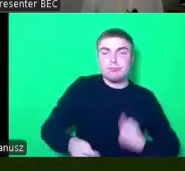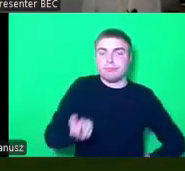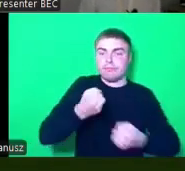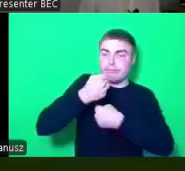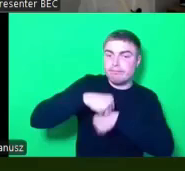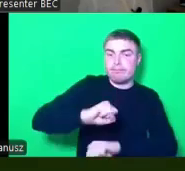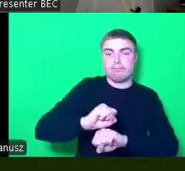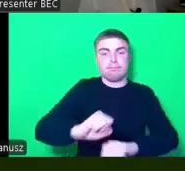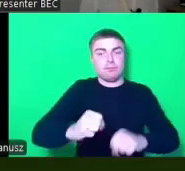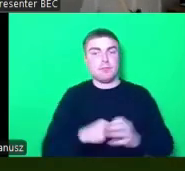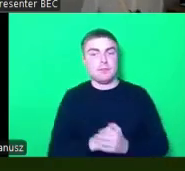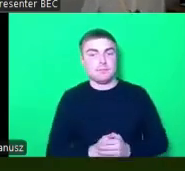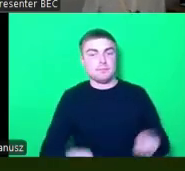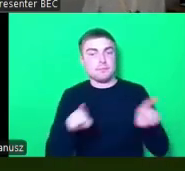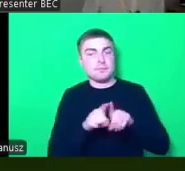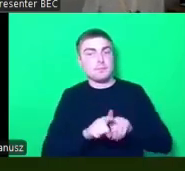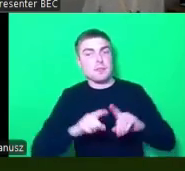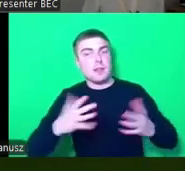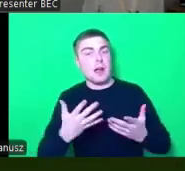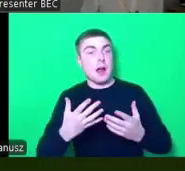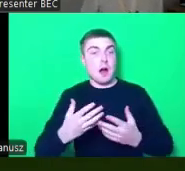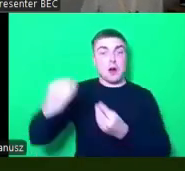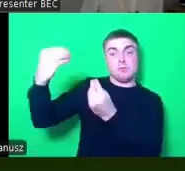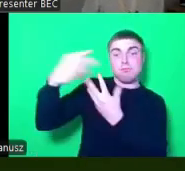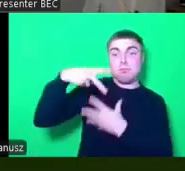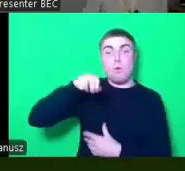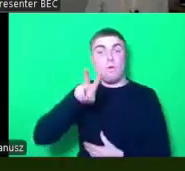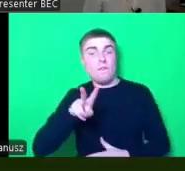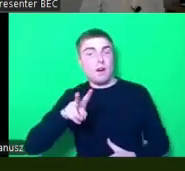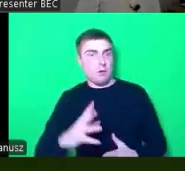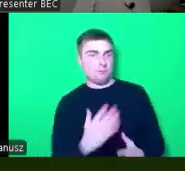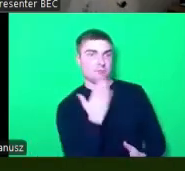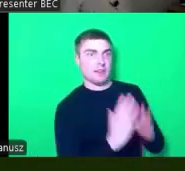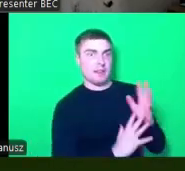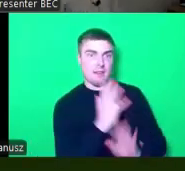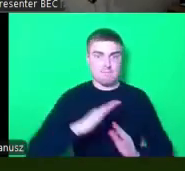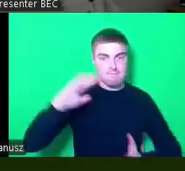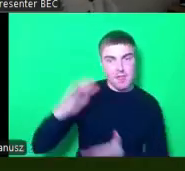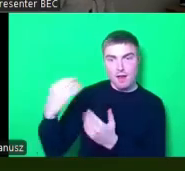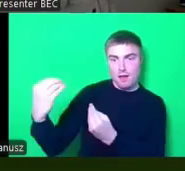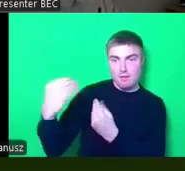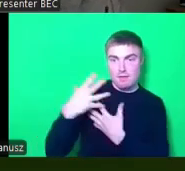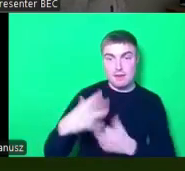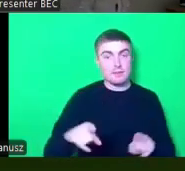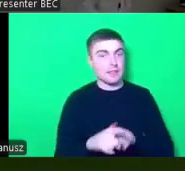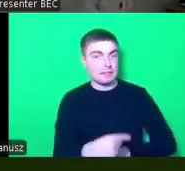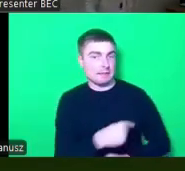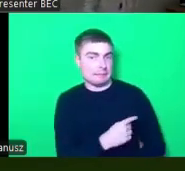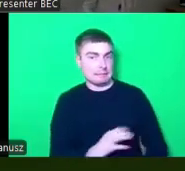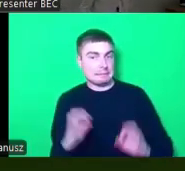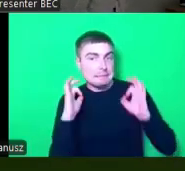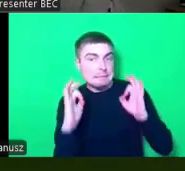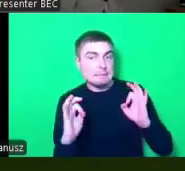Less UV in forest, less extreme temperatures, and also forests seem to have a positive effect on